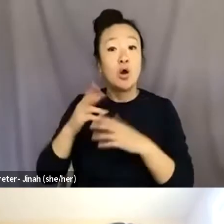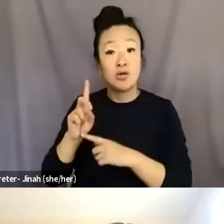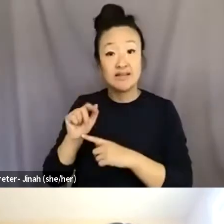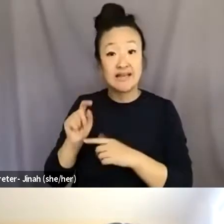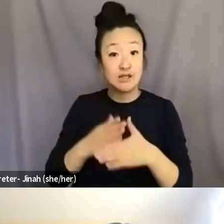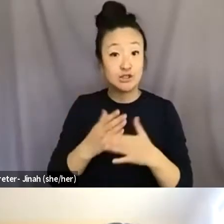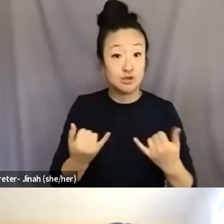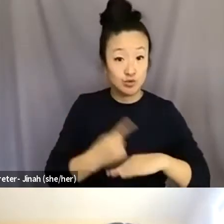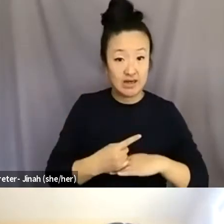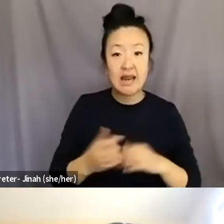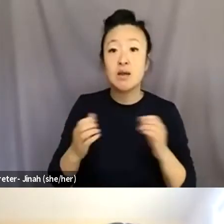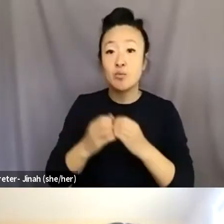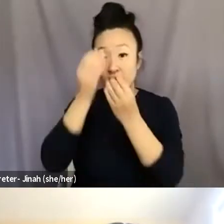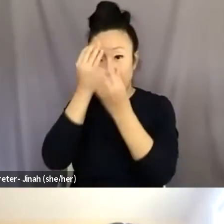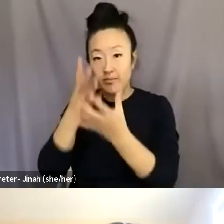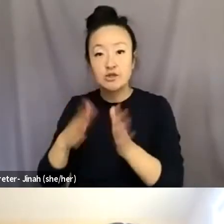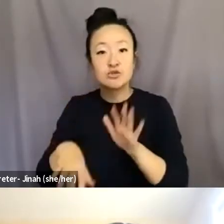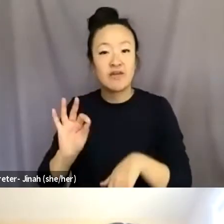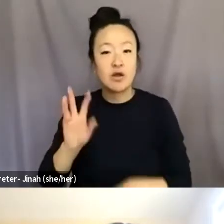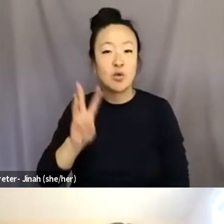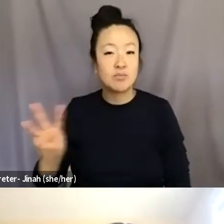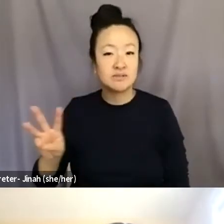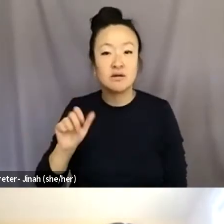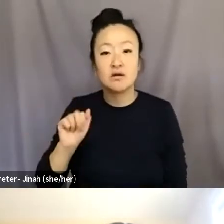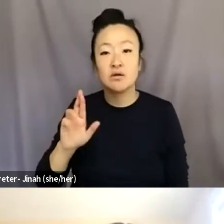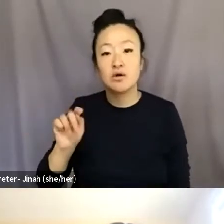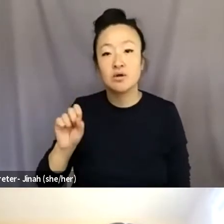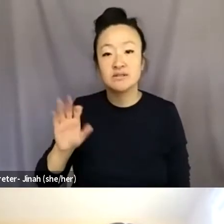lot more can be found on our website, which is